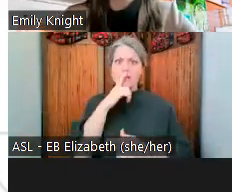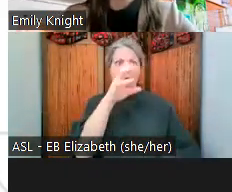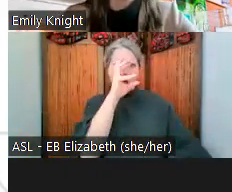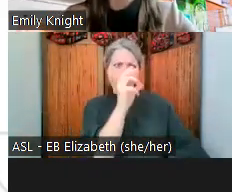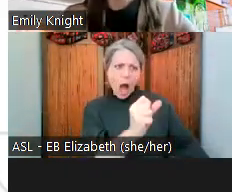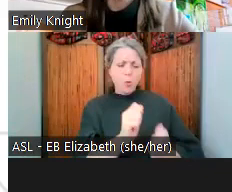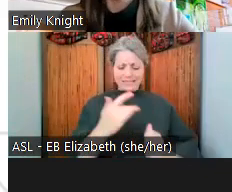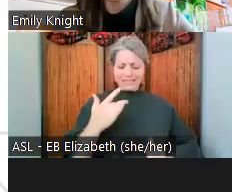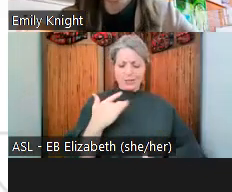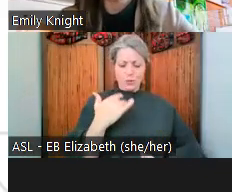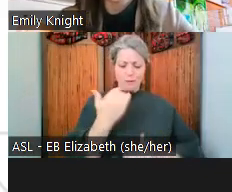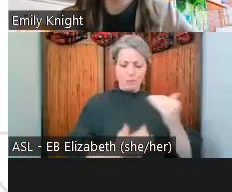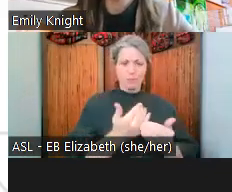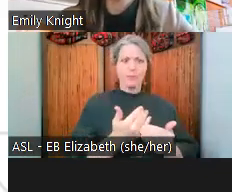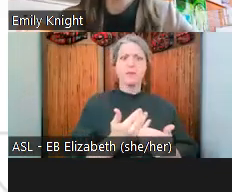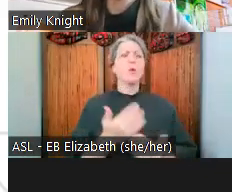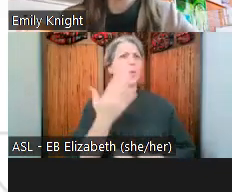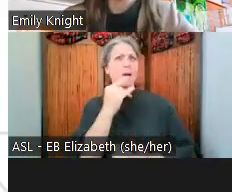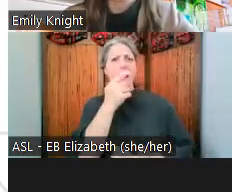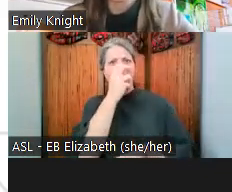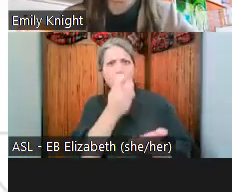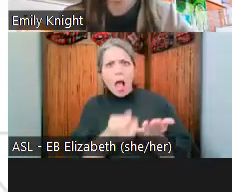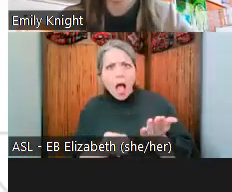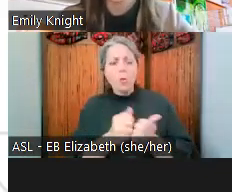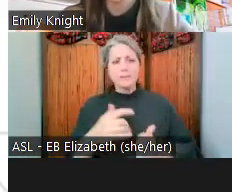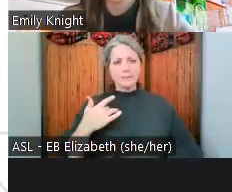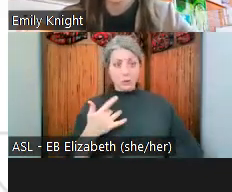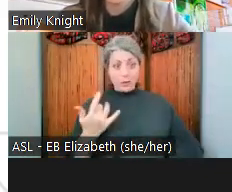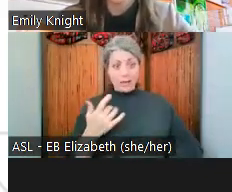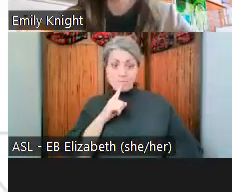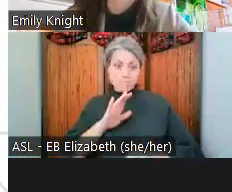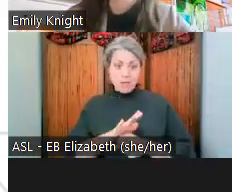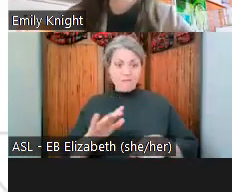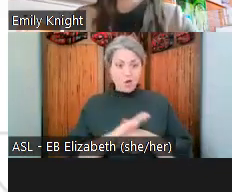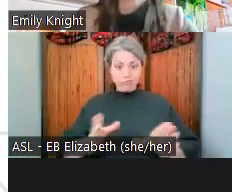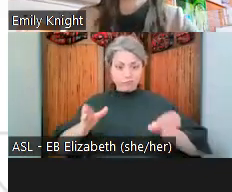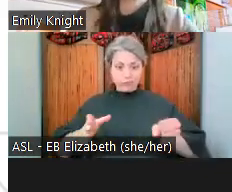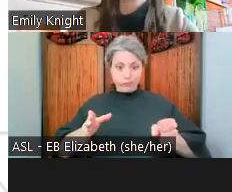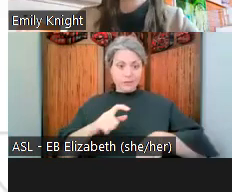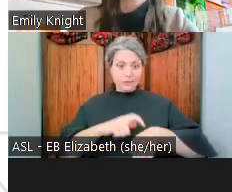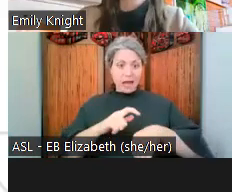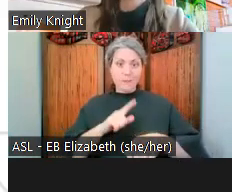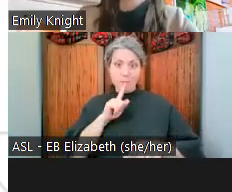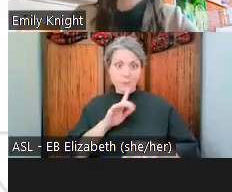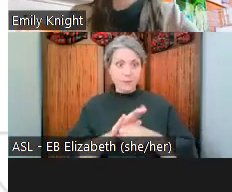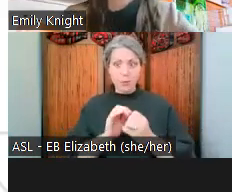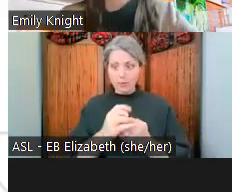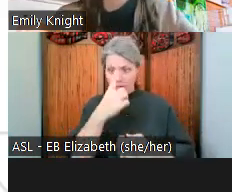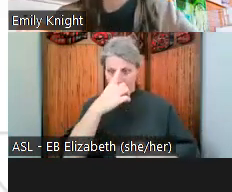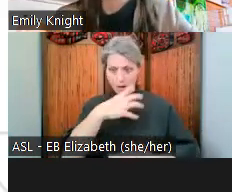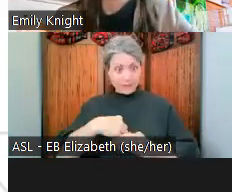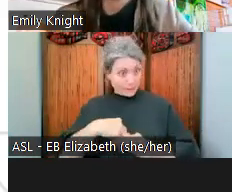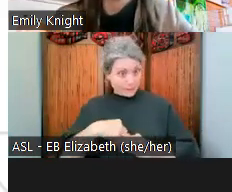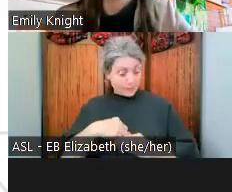doing so much research at the university and are dedicating a whole session to it today? Well, to answer that